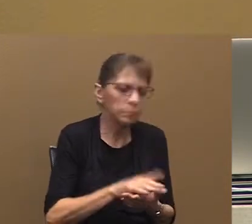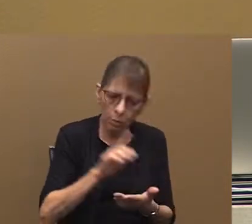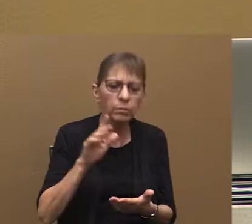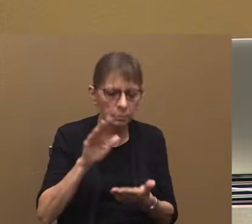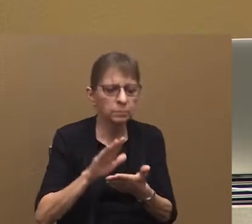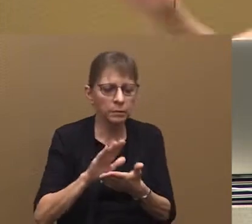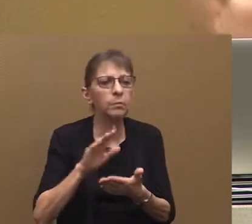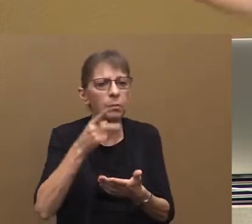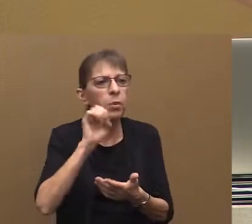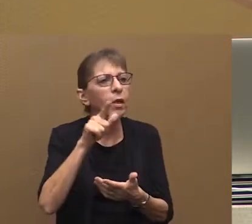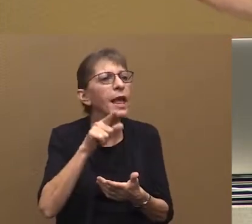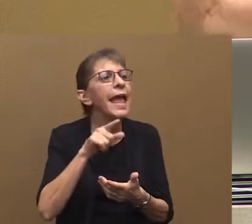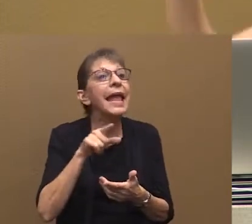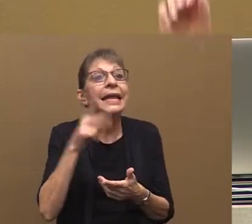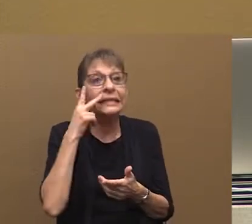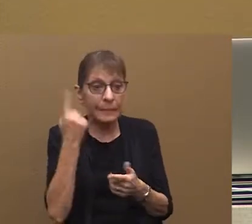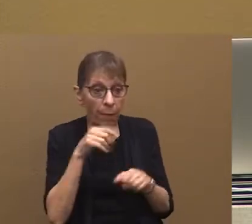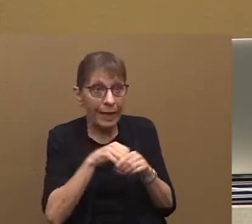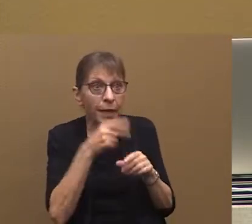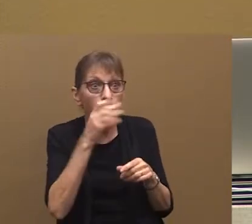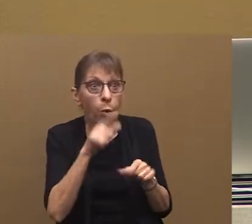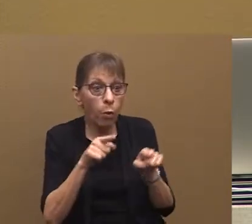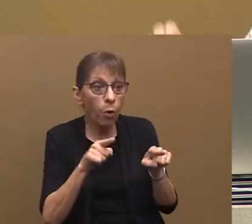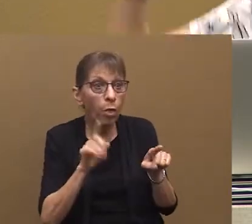the pool raising their hand,